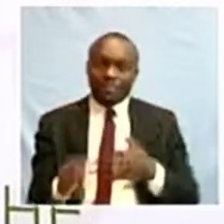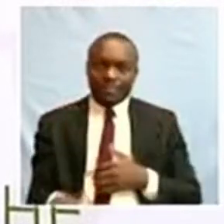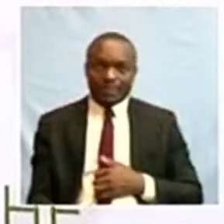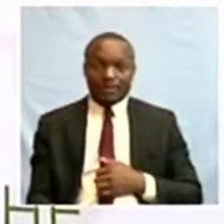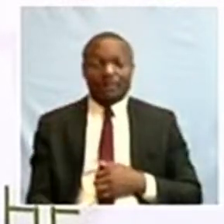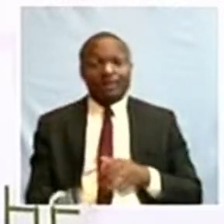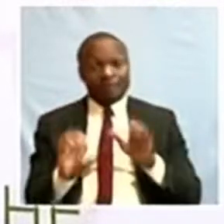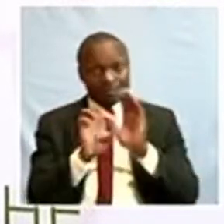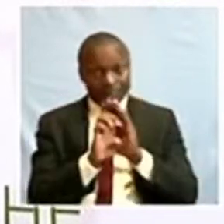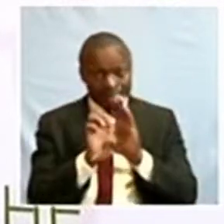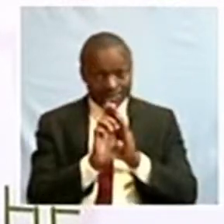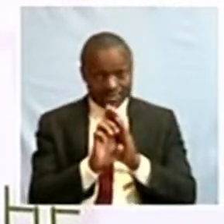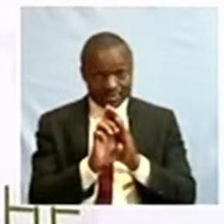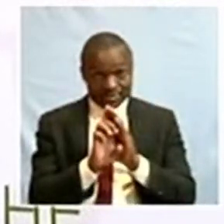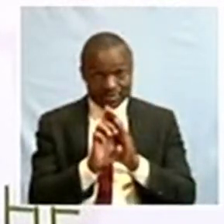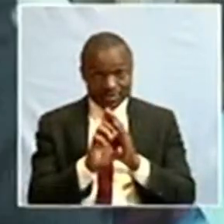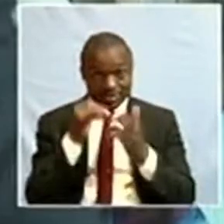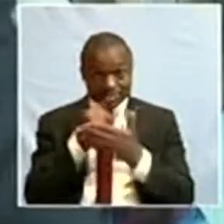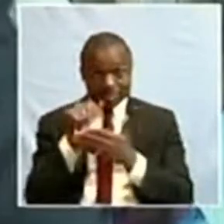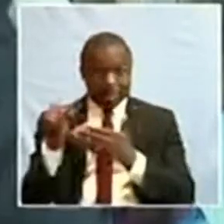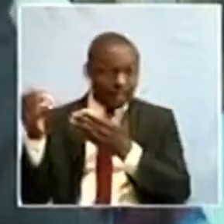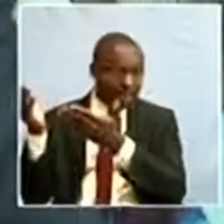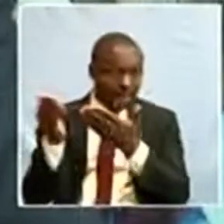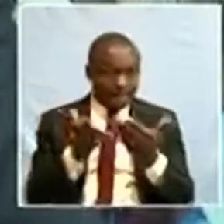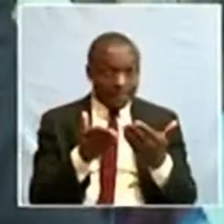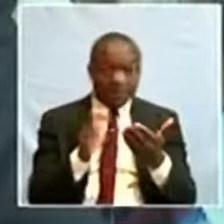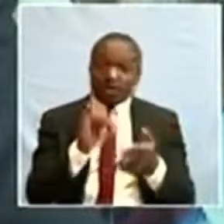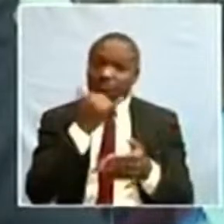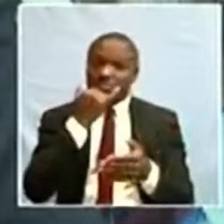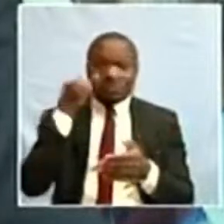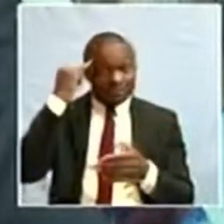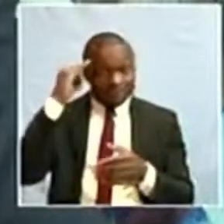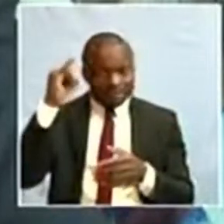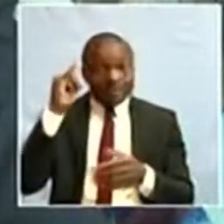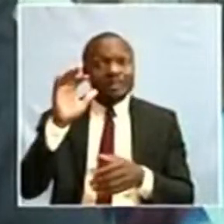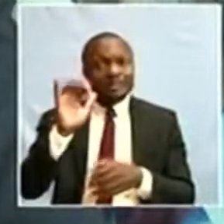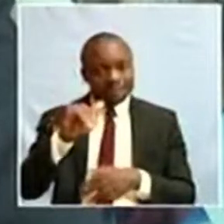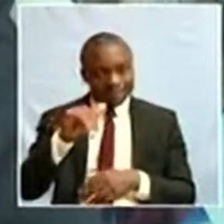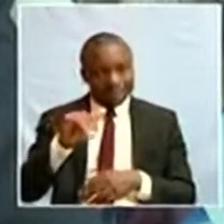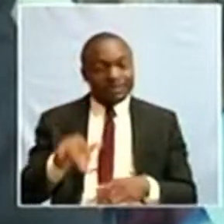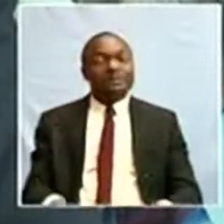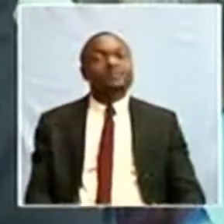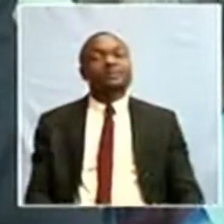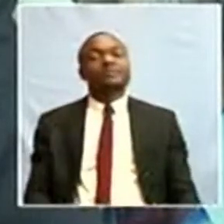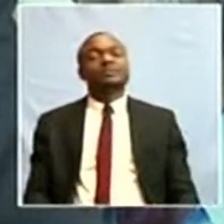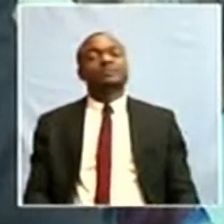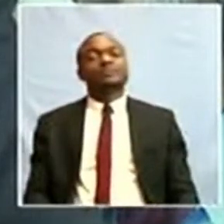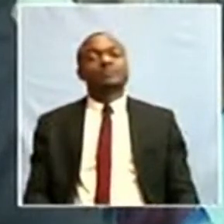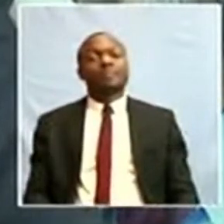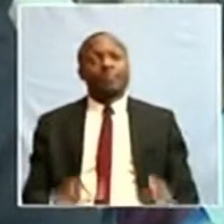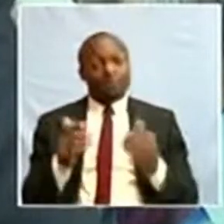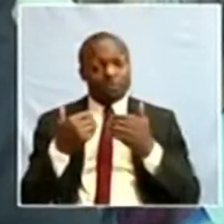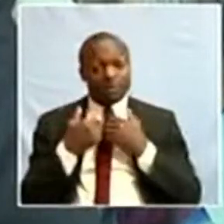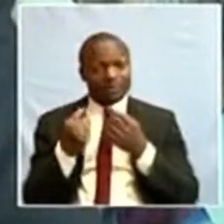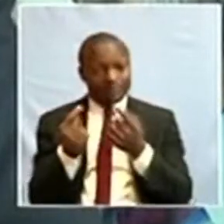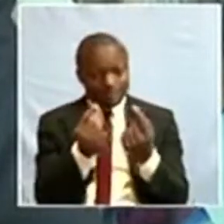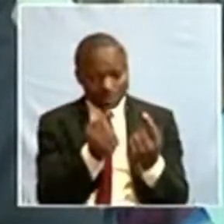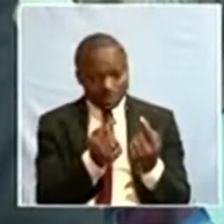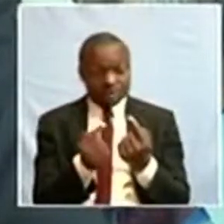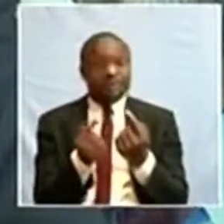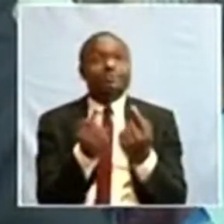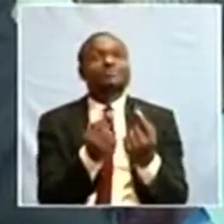For instance, if a particular issue is raised, maybe a wrong opinion, is that what you mean? Yes. Okay, so we've had instances